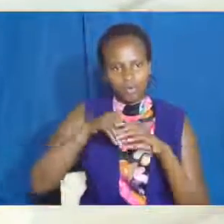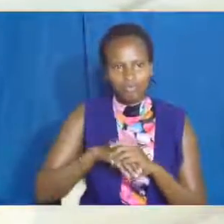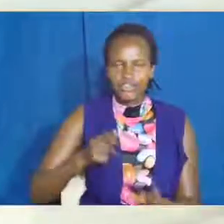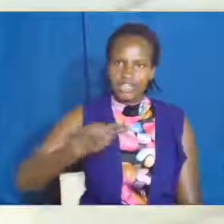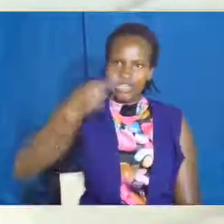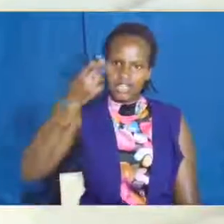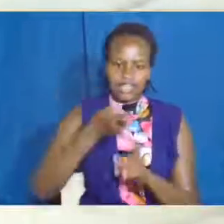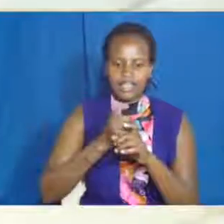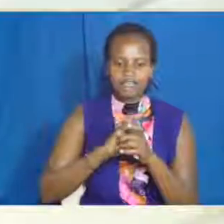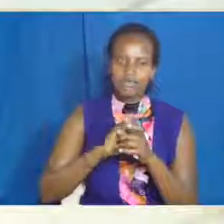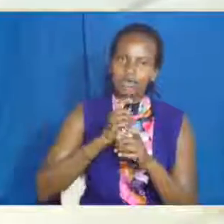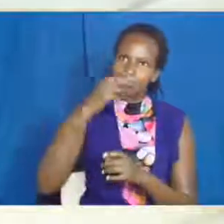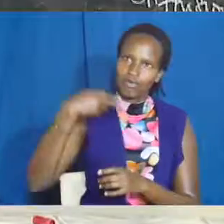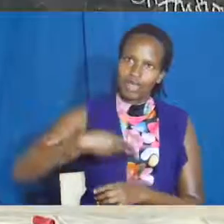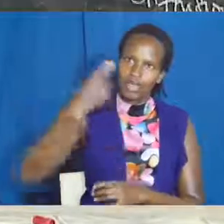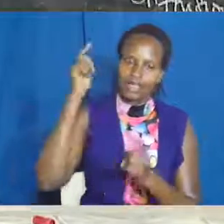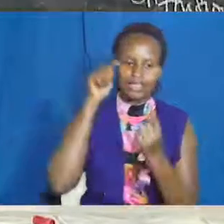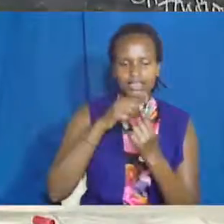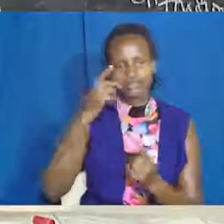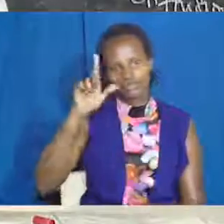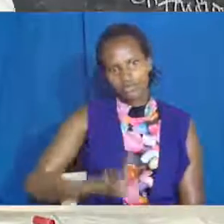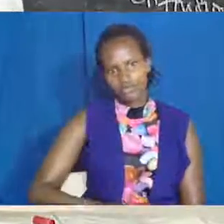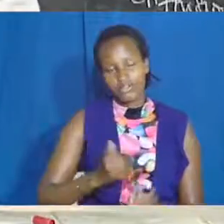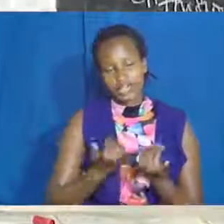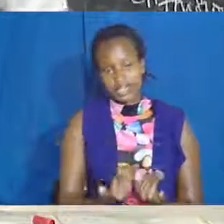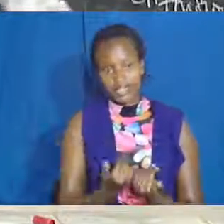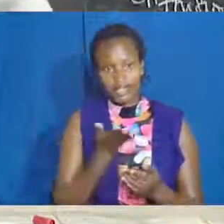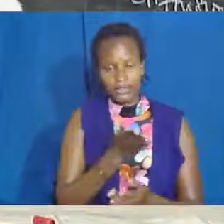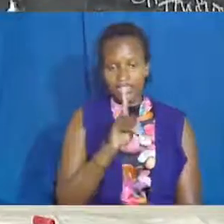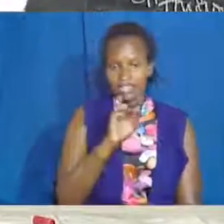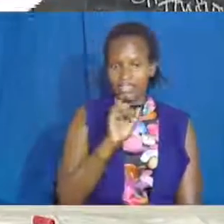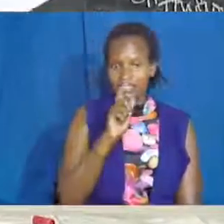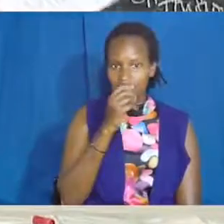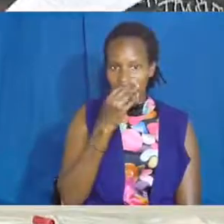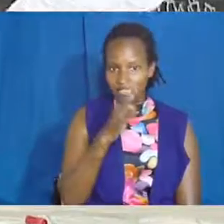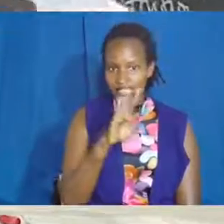lower concentration. Here is the definition of diffusion.